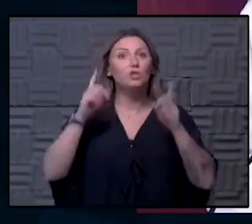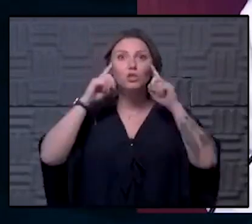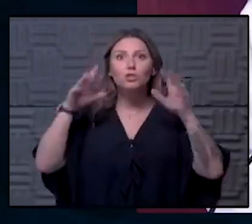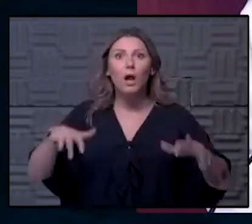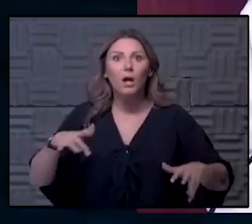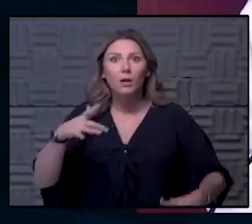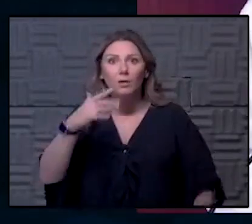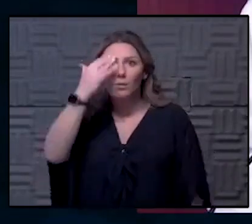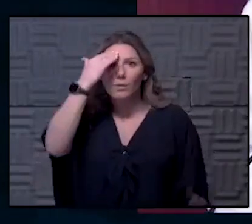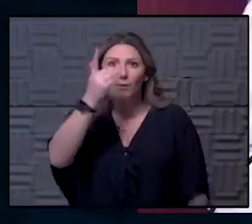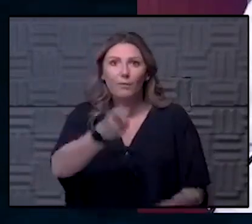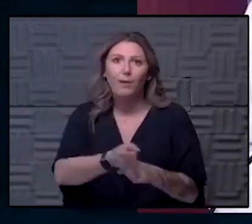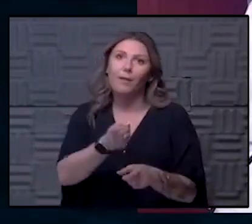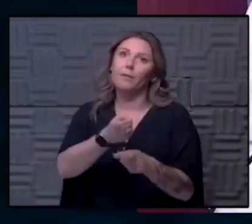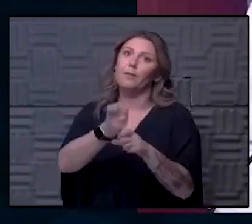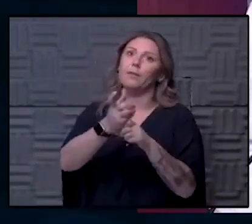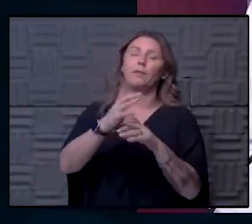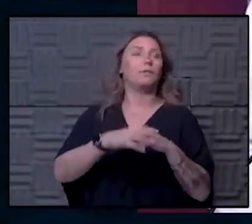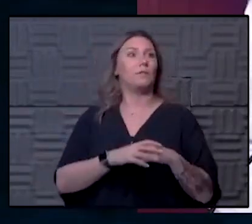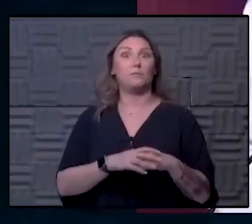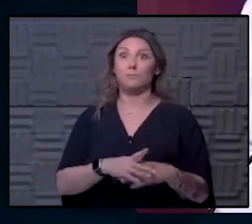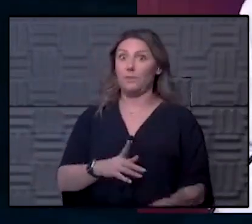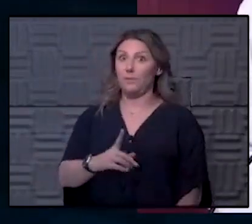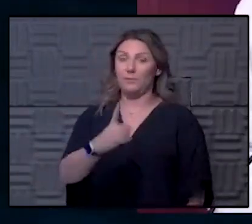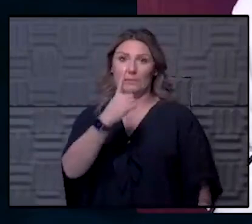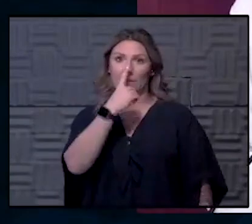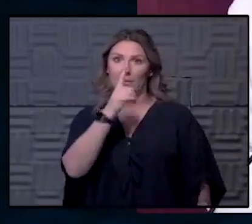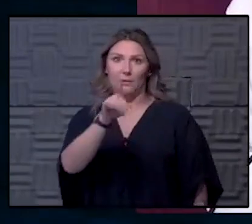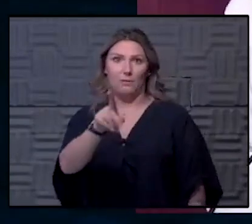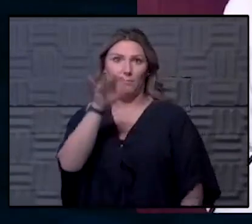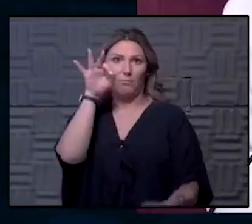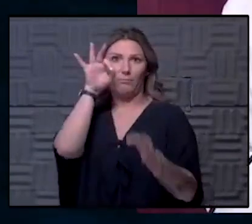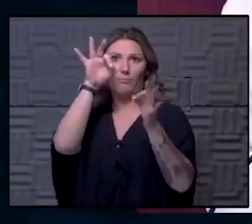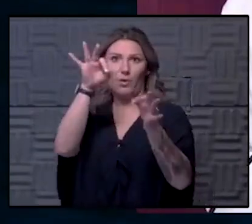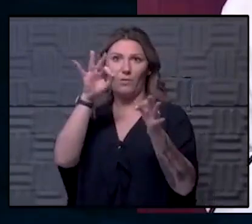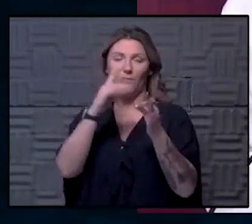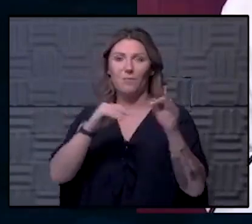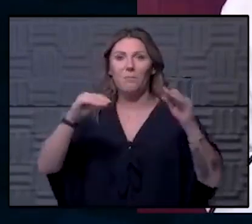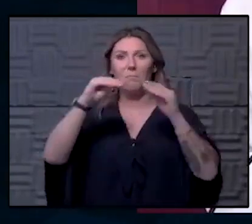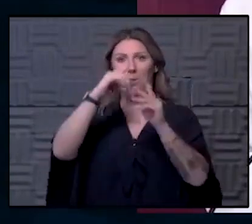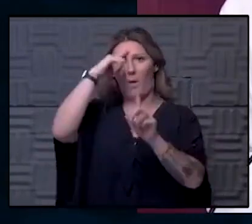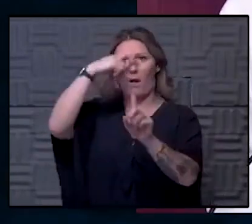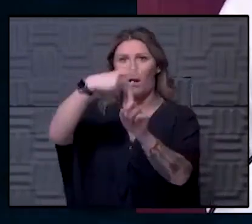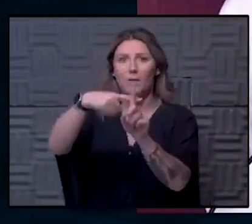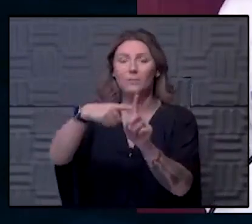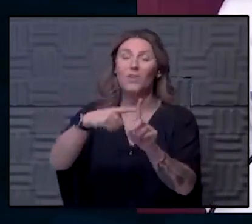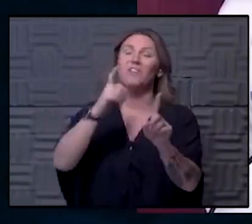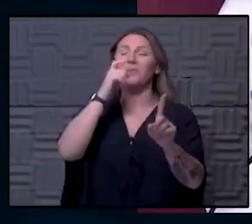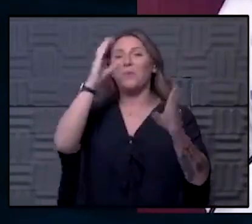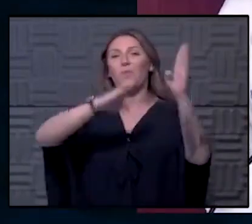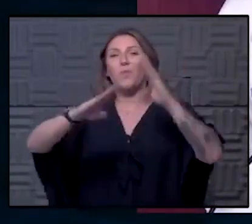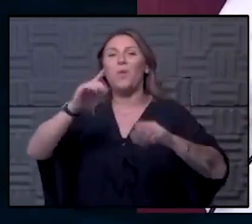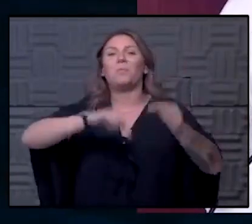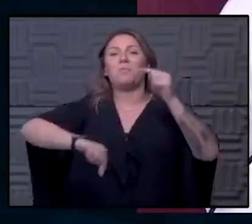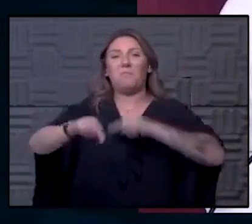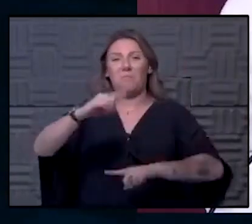I know. Yeah, and I hit it right. I know. I know. Normally I'm a little more optimistic about that. And don't worry, I'm going to get back to optimism and Star Trek